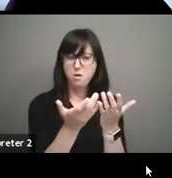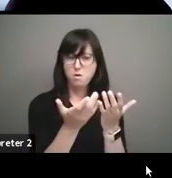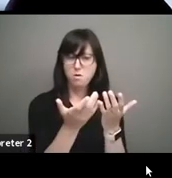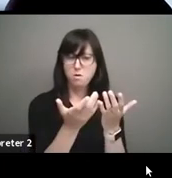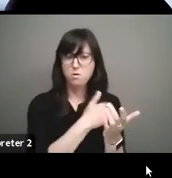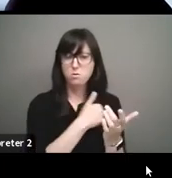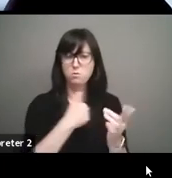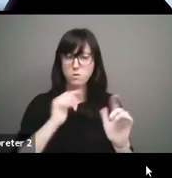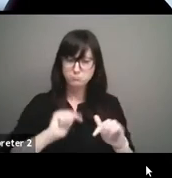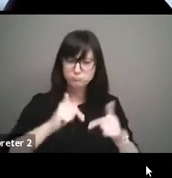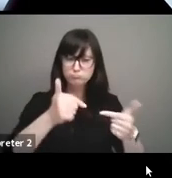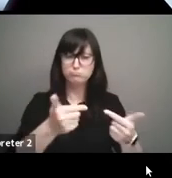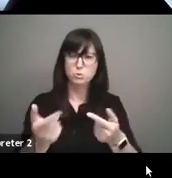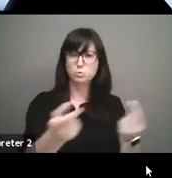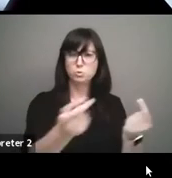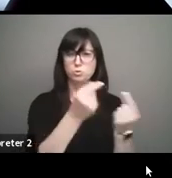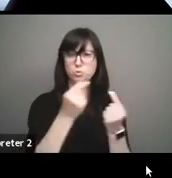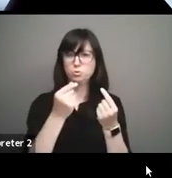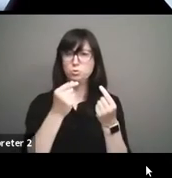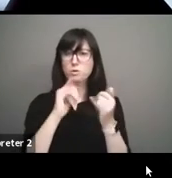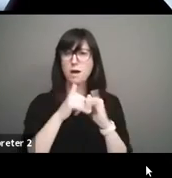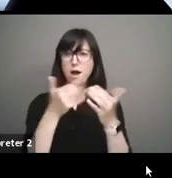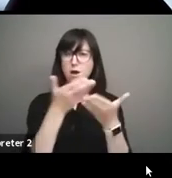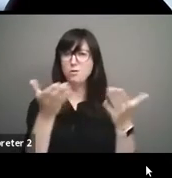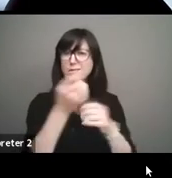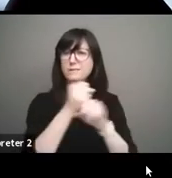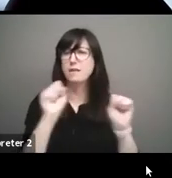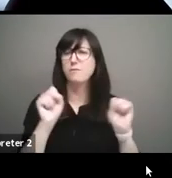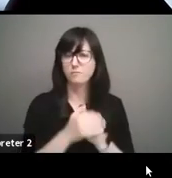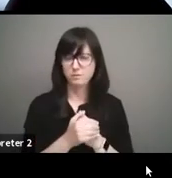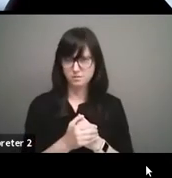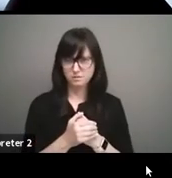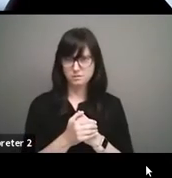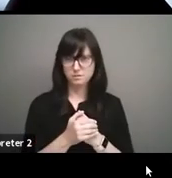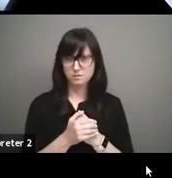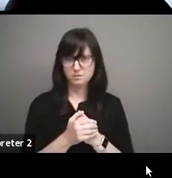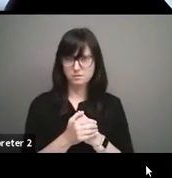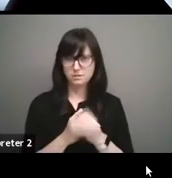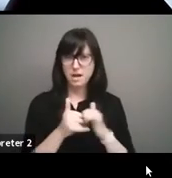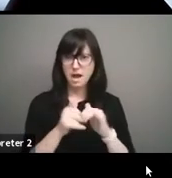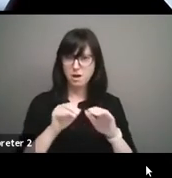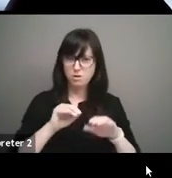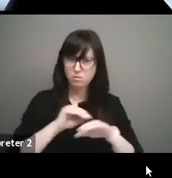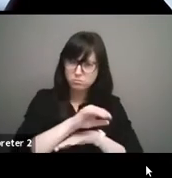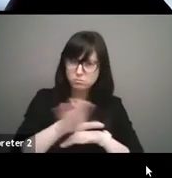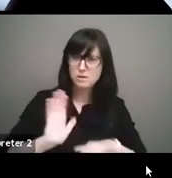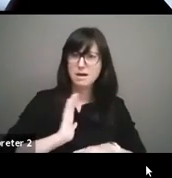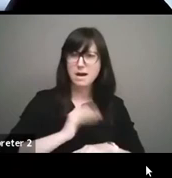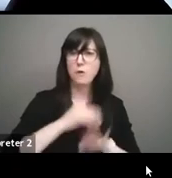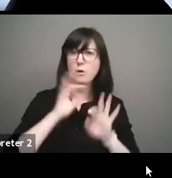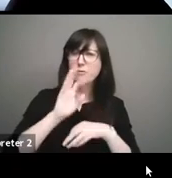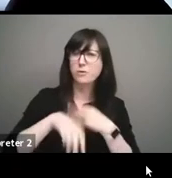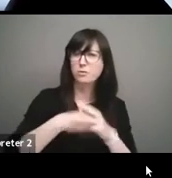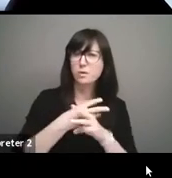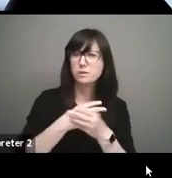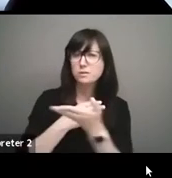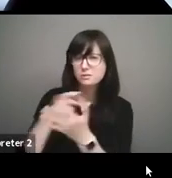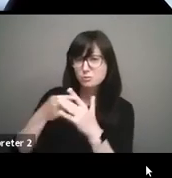best practices that will keep us safe, the presence of the world we want to live in. Andi, can I go to you?